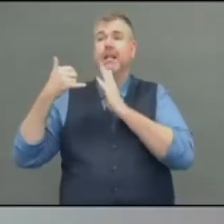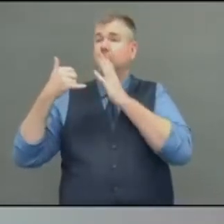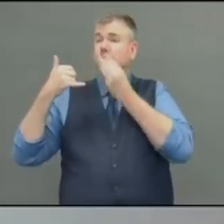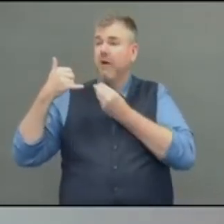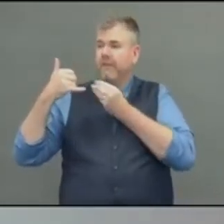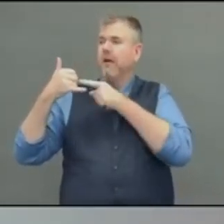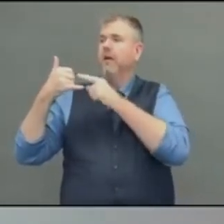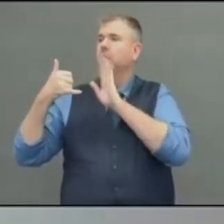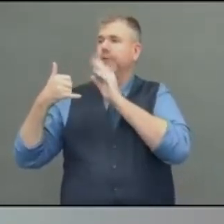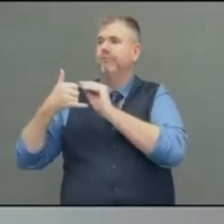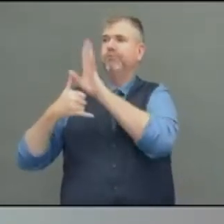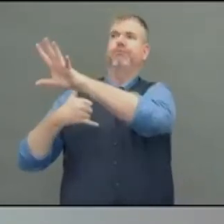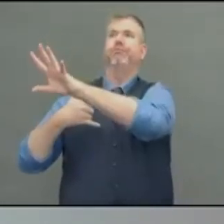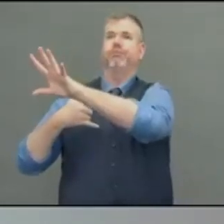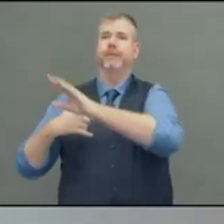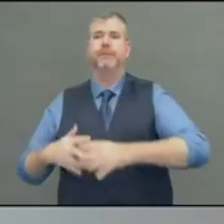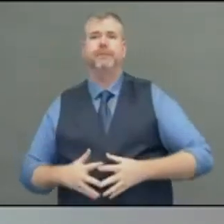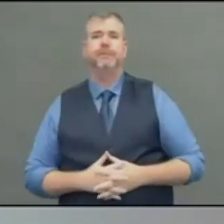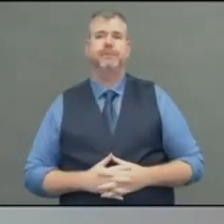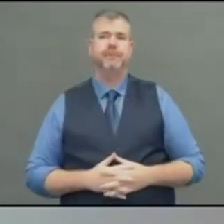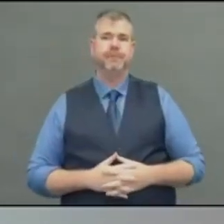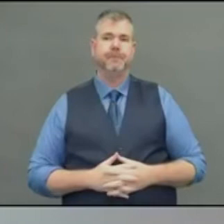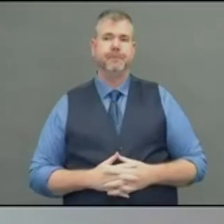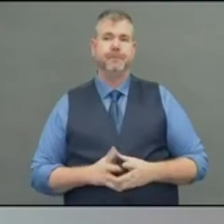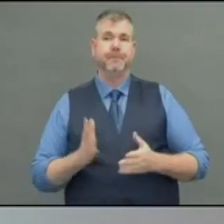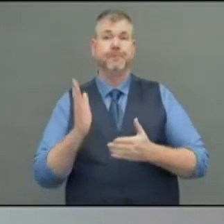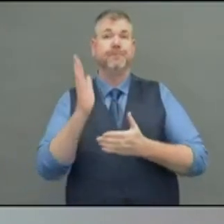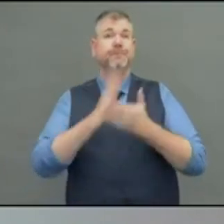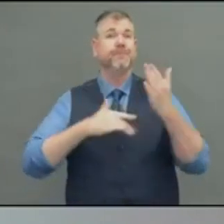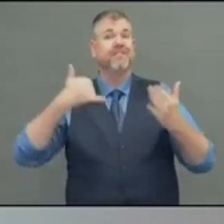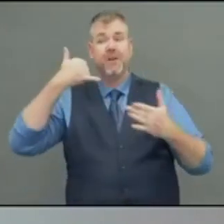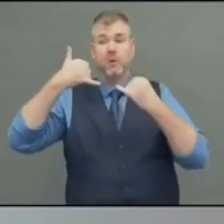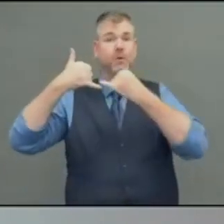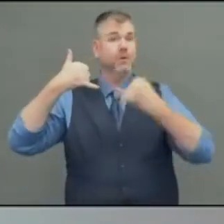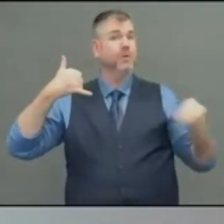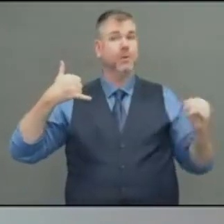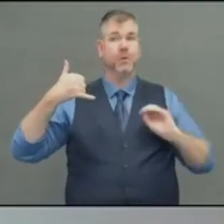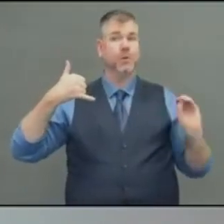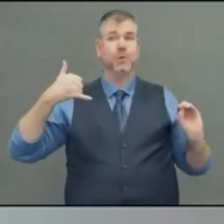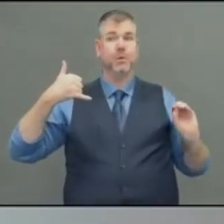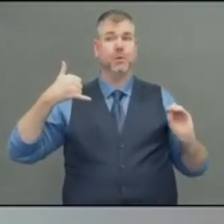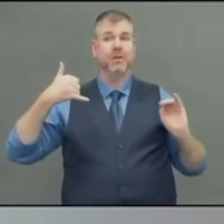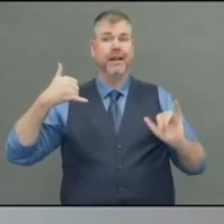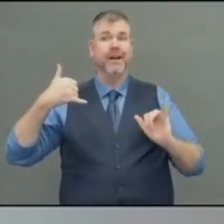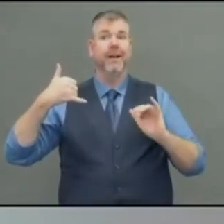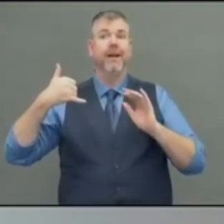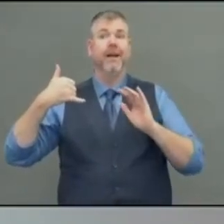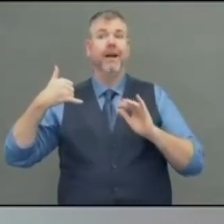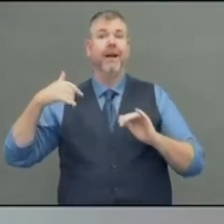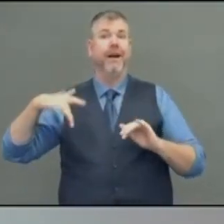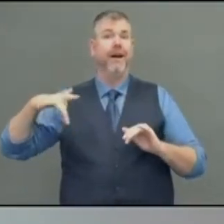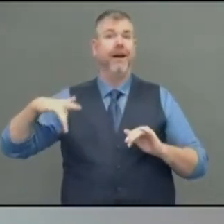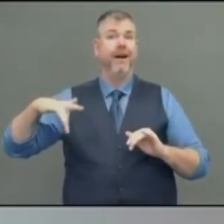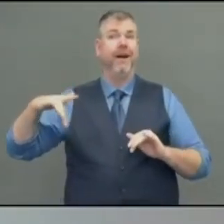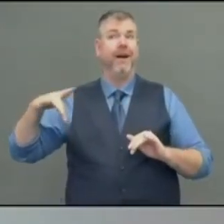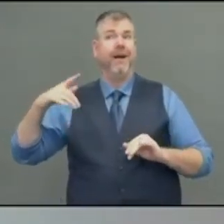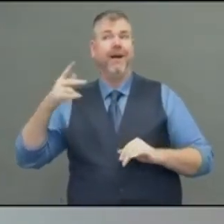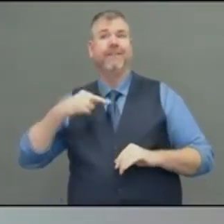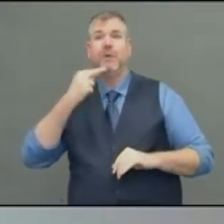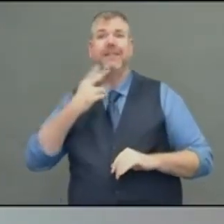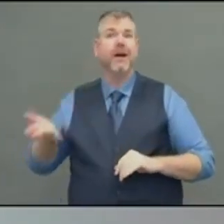louder. So it just depends on what is going on with your speech. We have